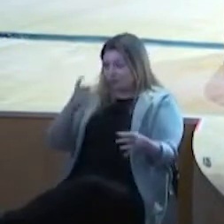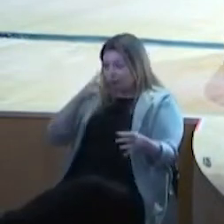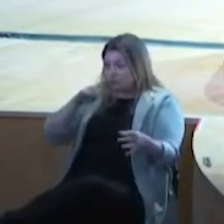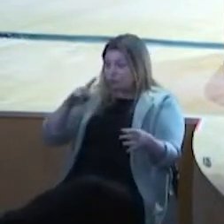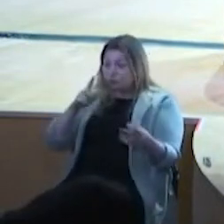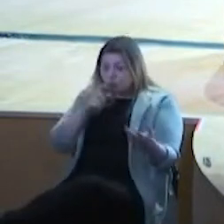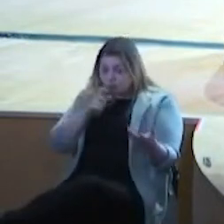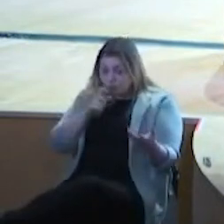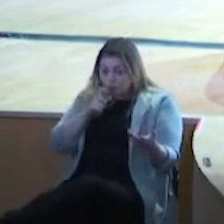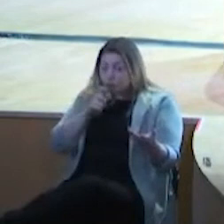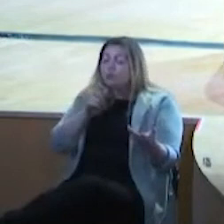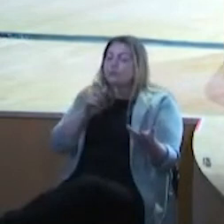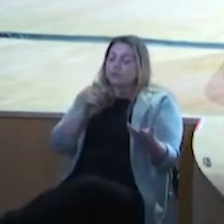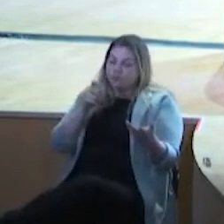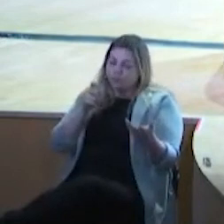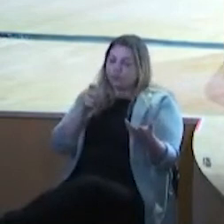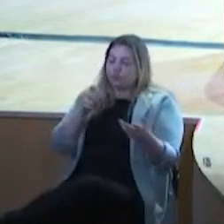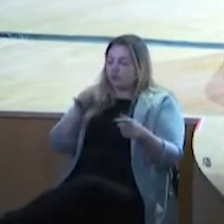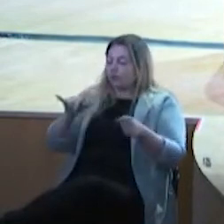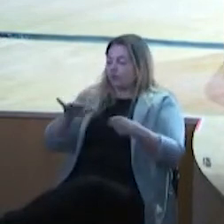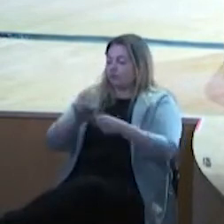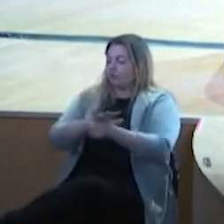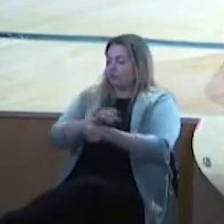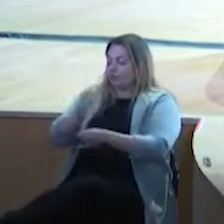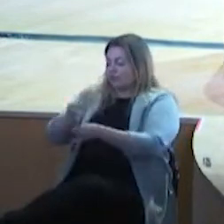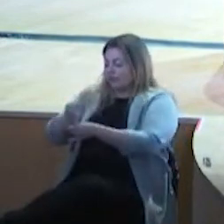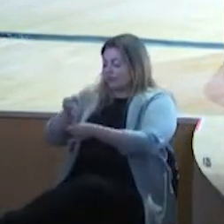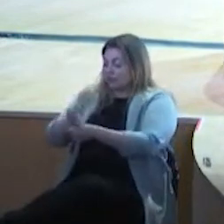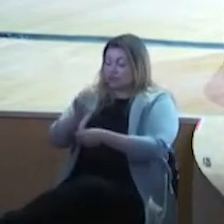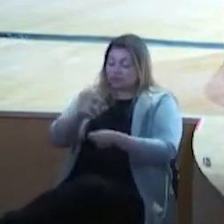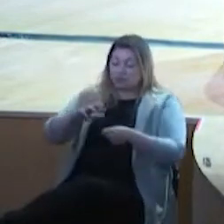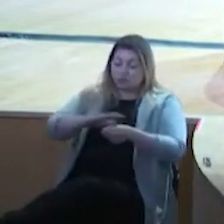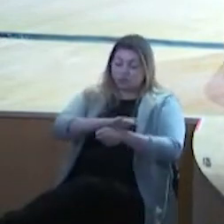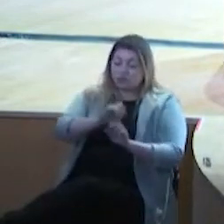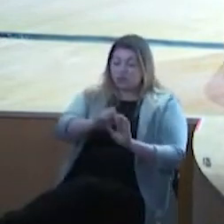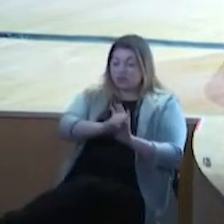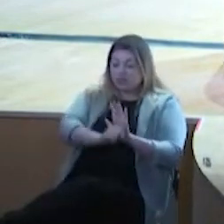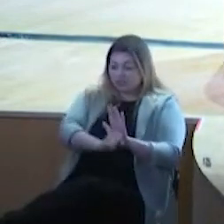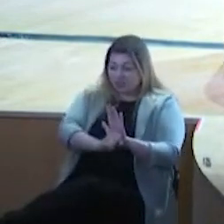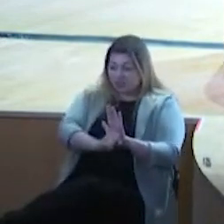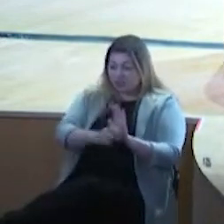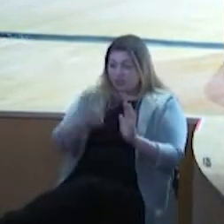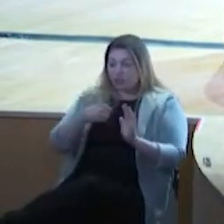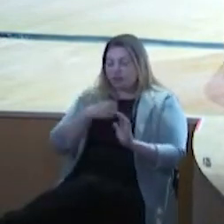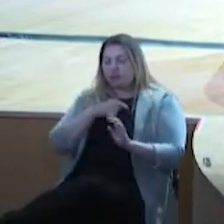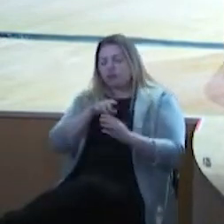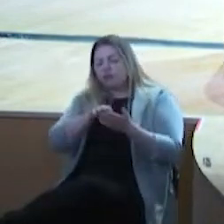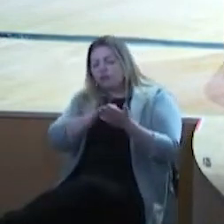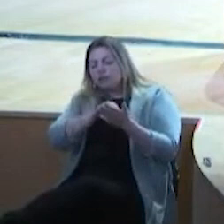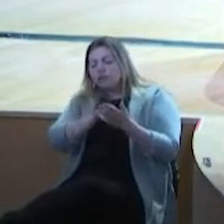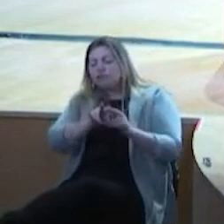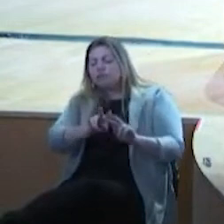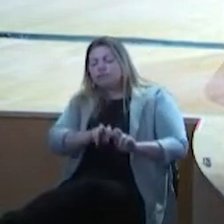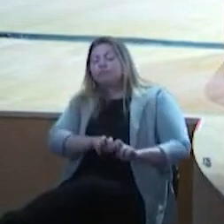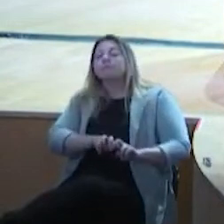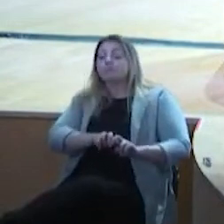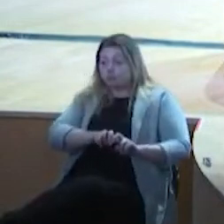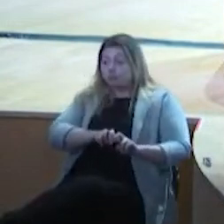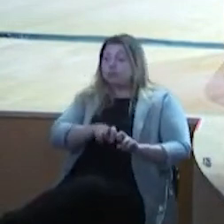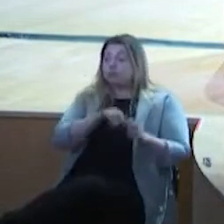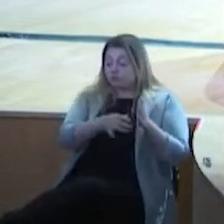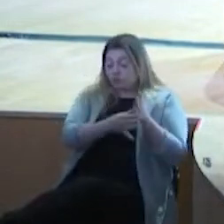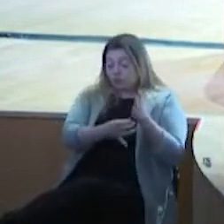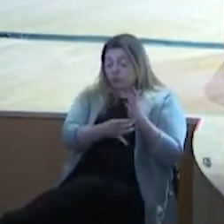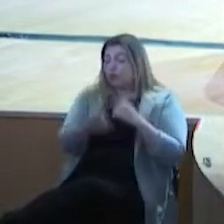for an institution or a state. So what we found is that in the oil and gas